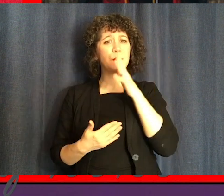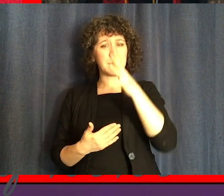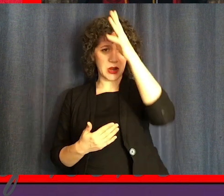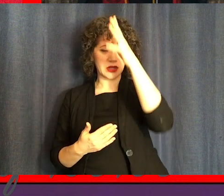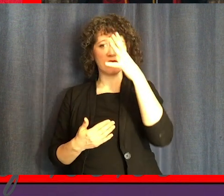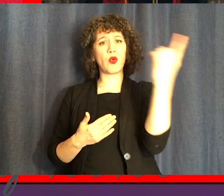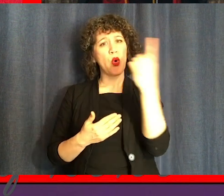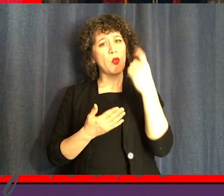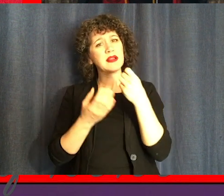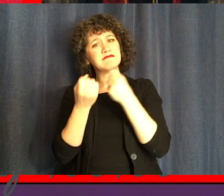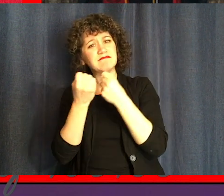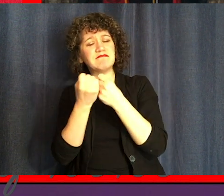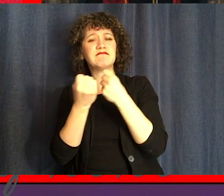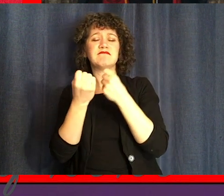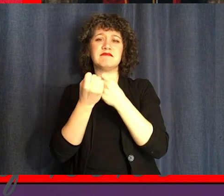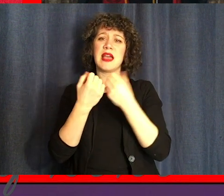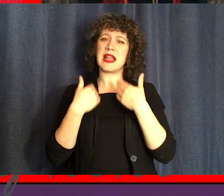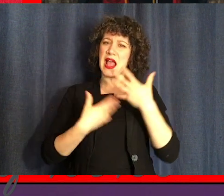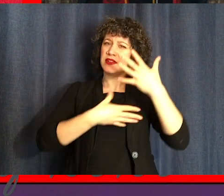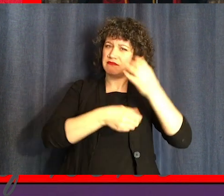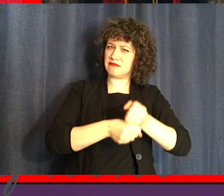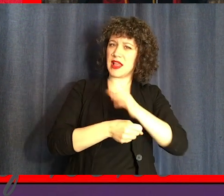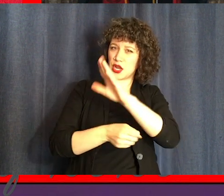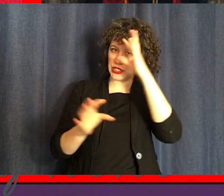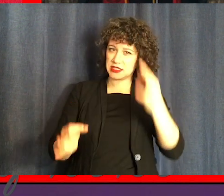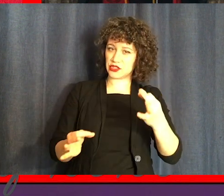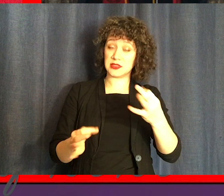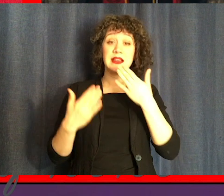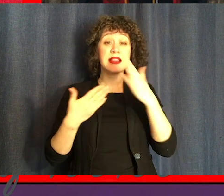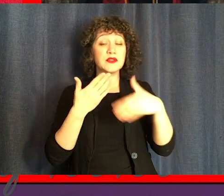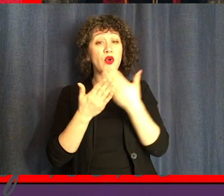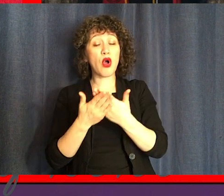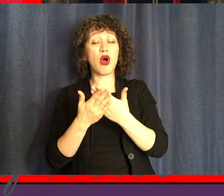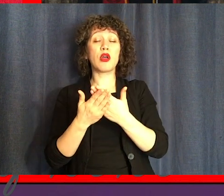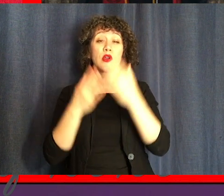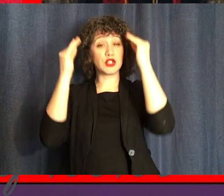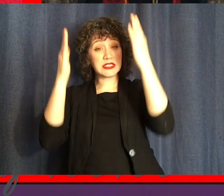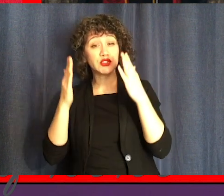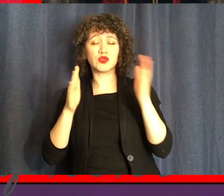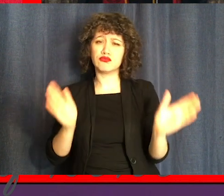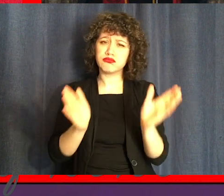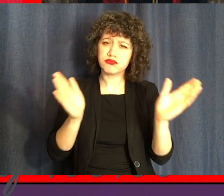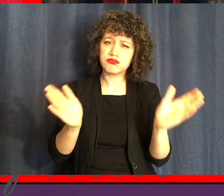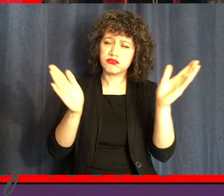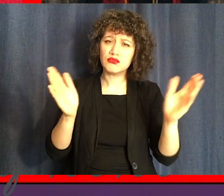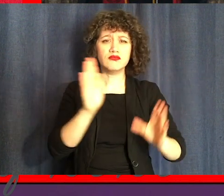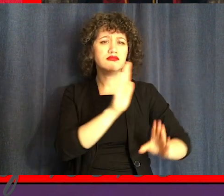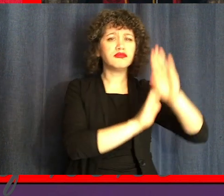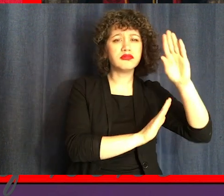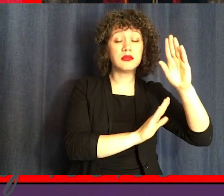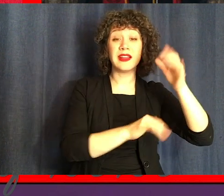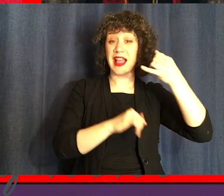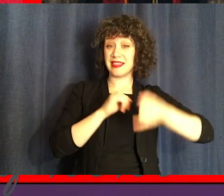decisions. Thank you to all of her teachers who motivated and pushed her to excel. And lastly, she wants to thank